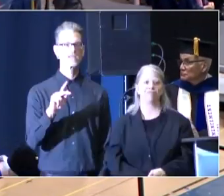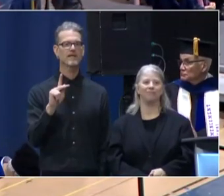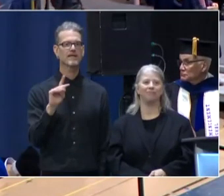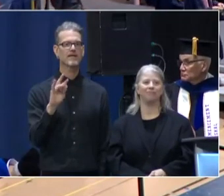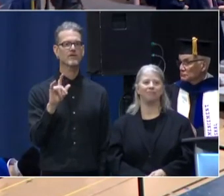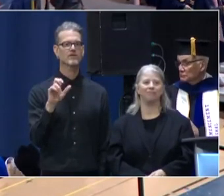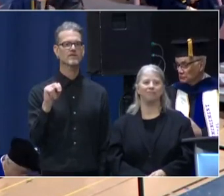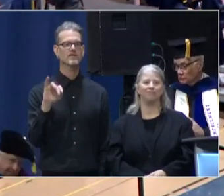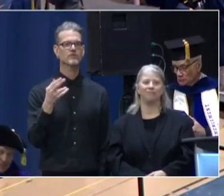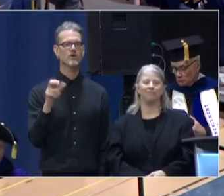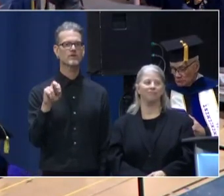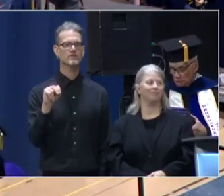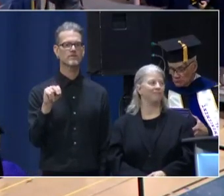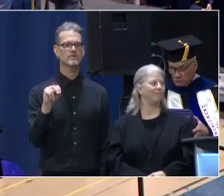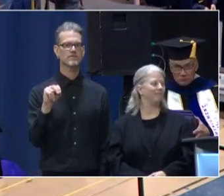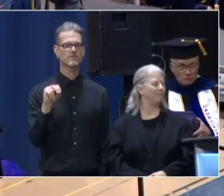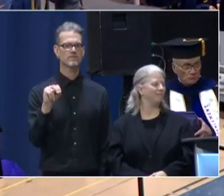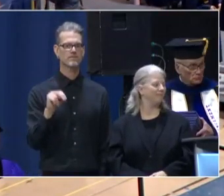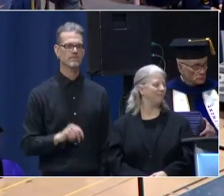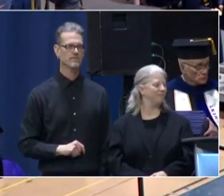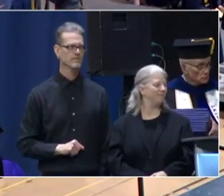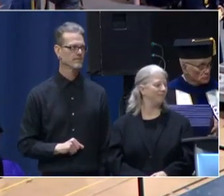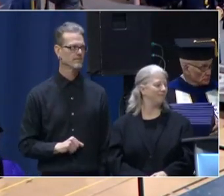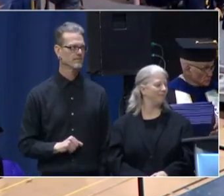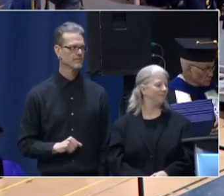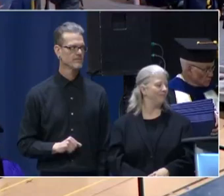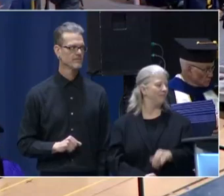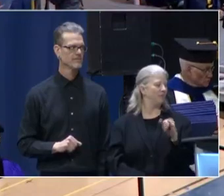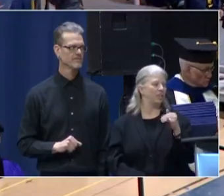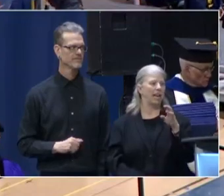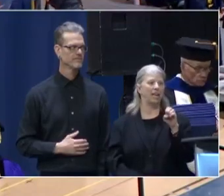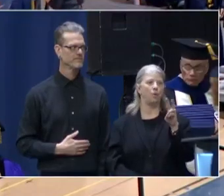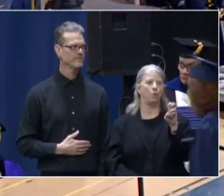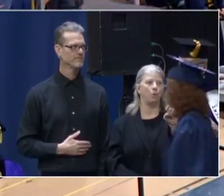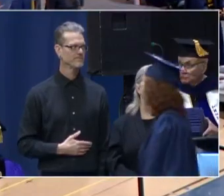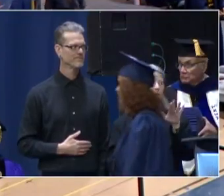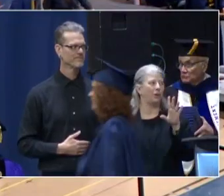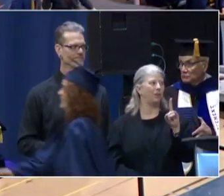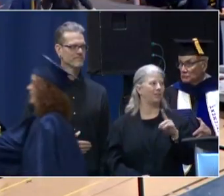Kirsten Johnson. Jade Woodyard.